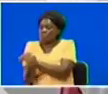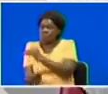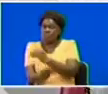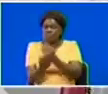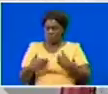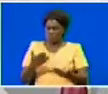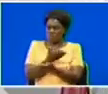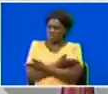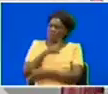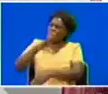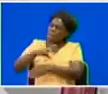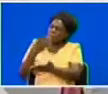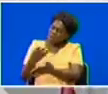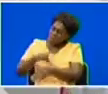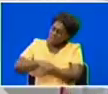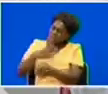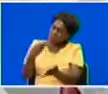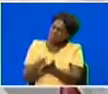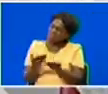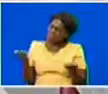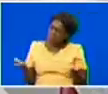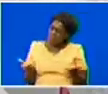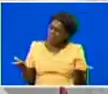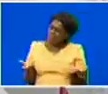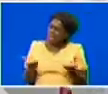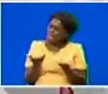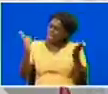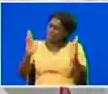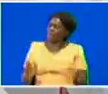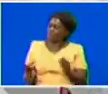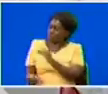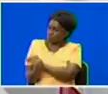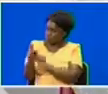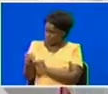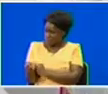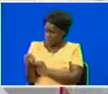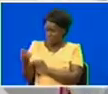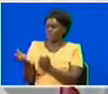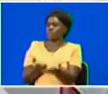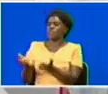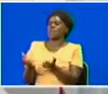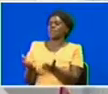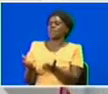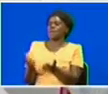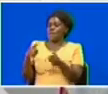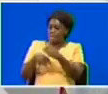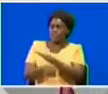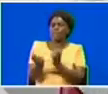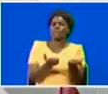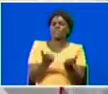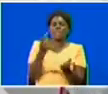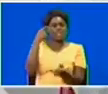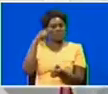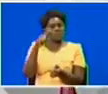and things. Like, where are you getting your money from? It's important to find out. Because anyone who bribes you is an investor. They're going to parliament to do business. Be